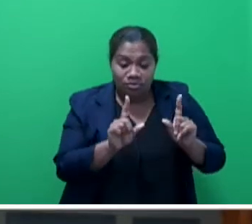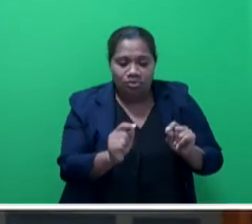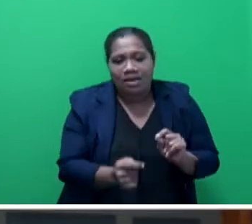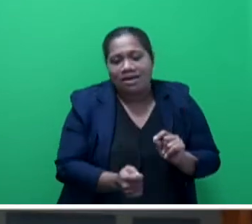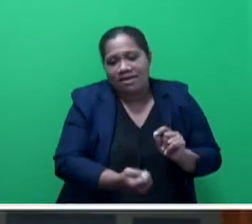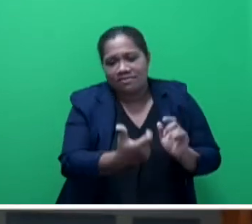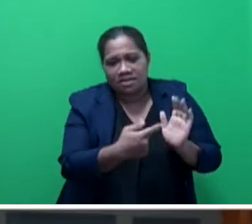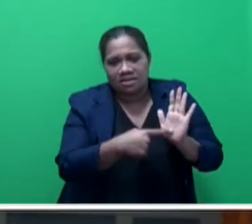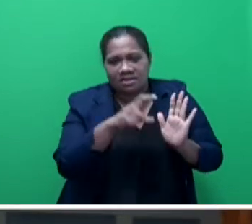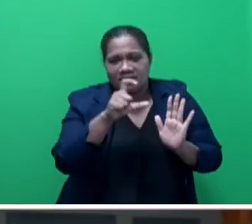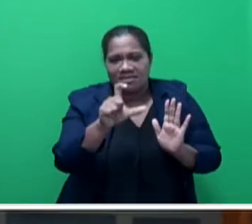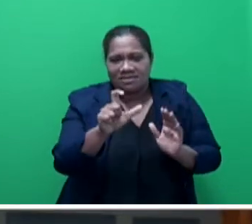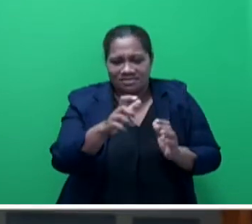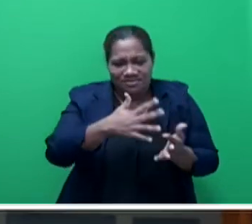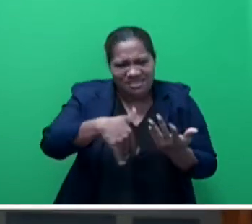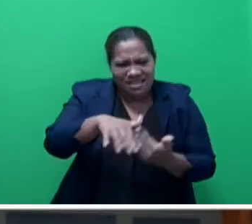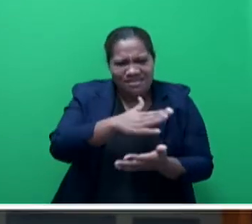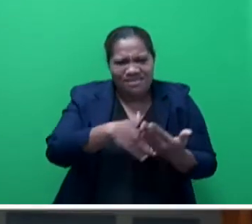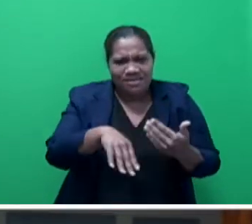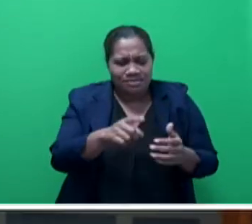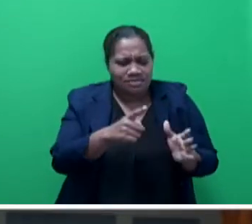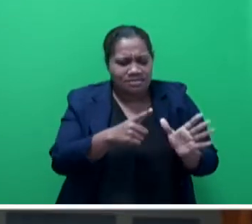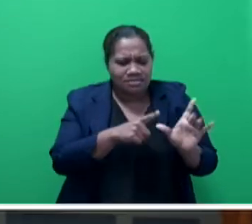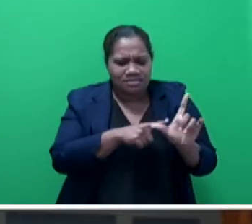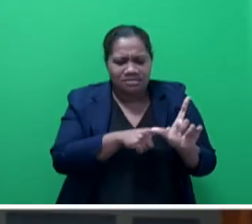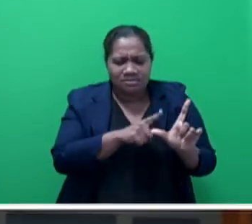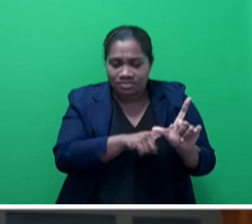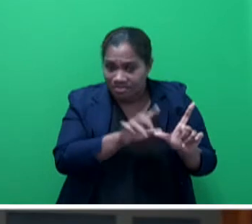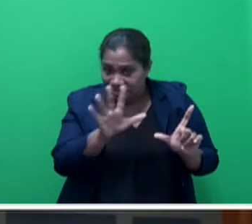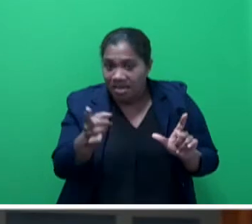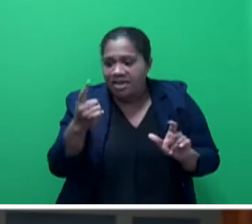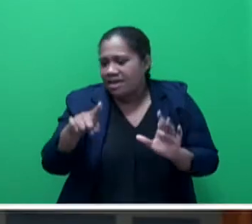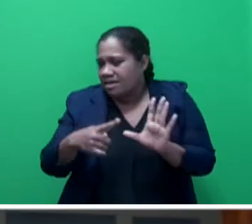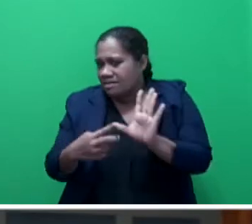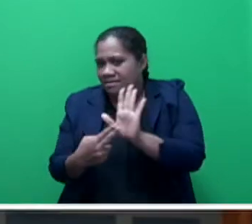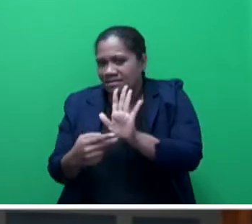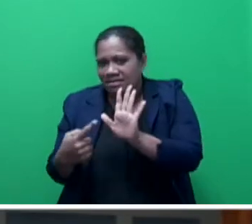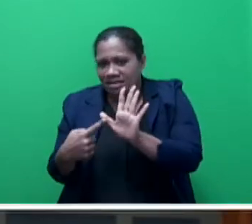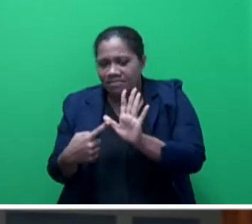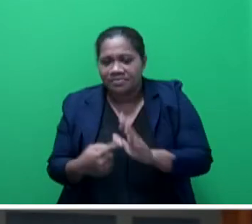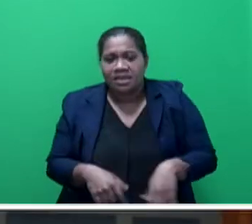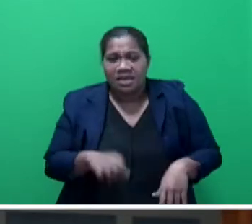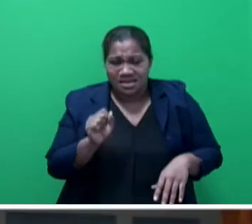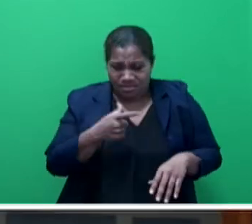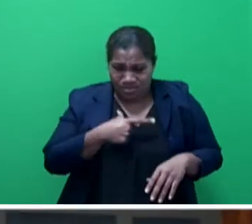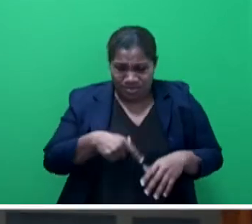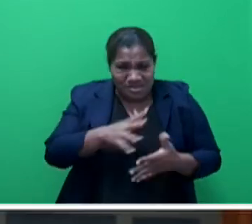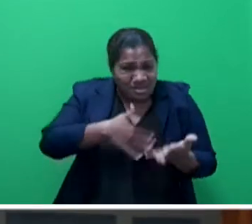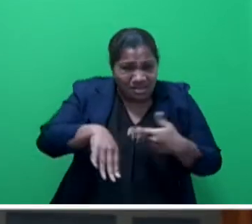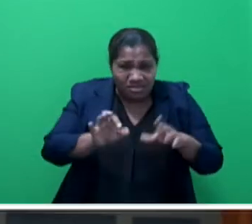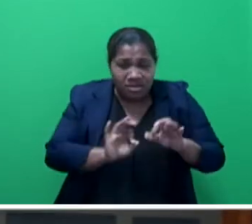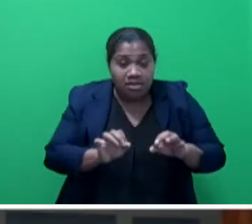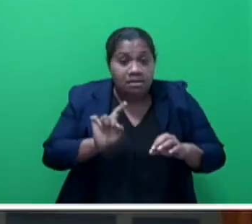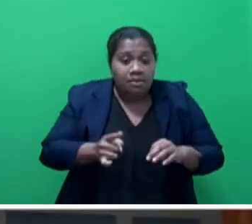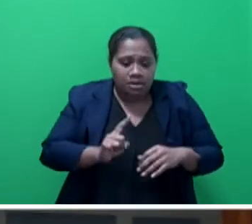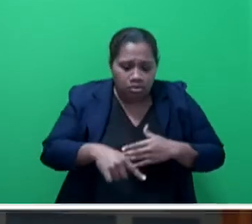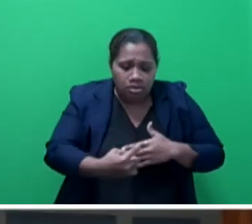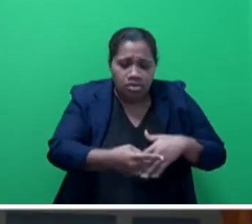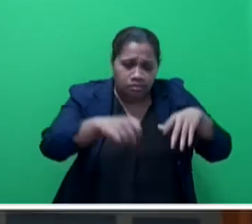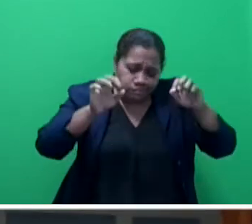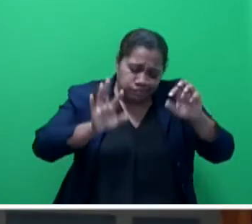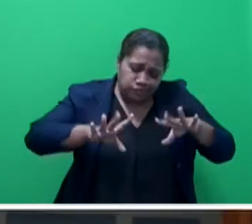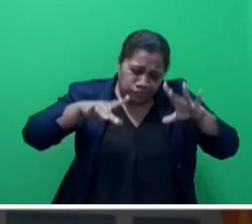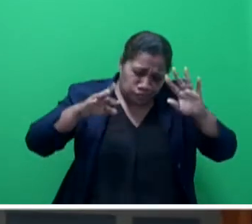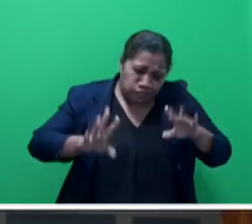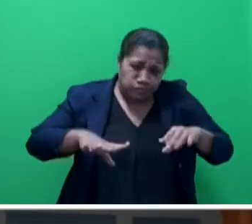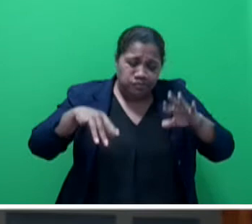and Ana. But because of continuous rain, even when we don't have the cyclones, the rain has been continuing to pour. Even today, we're